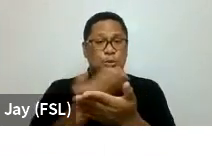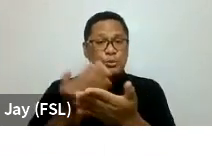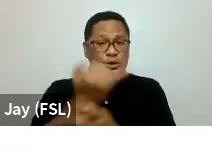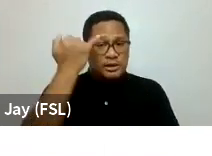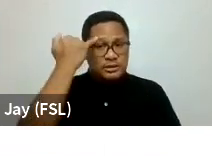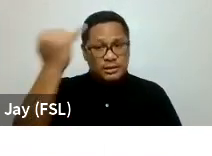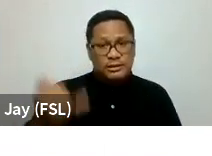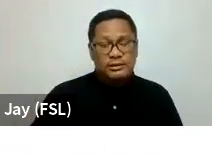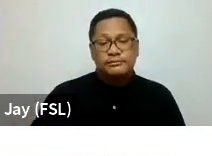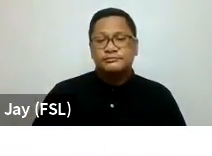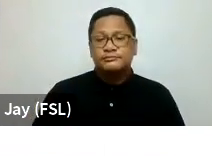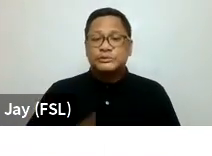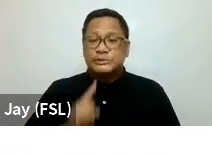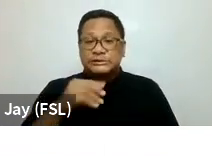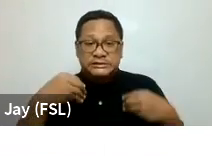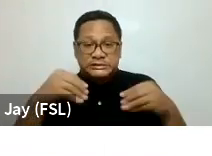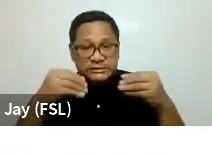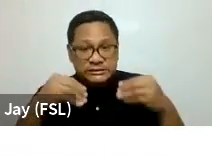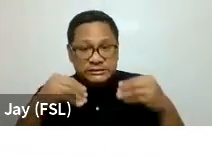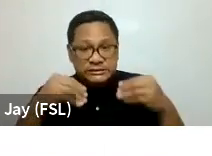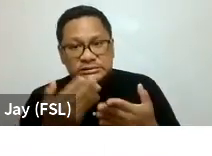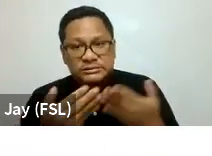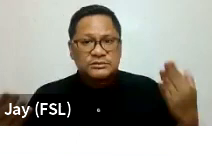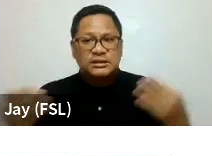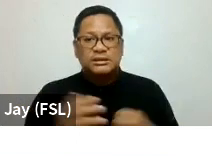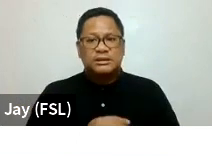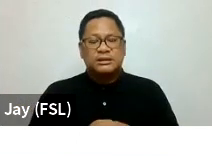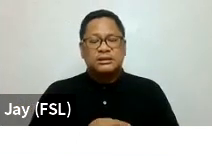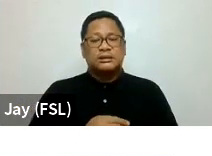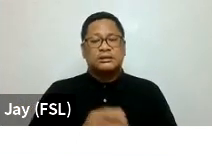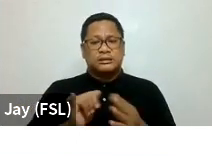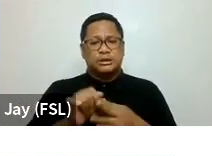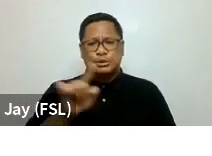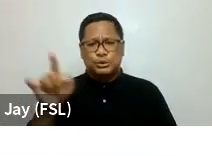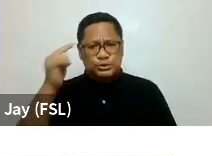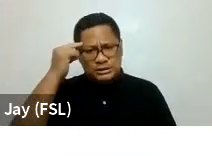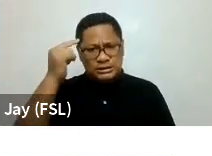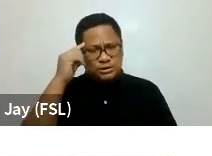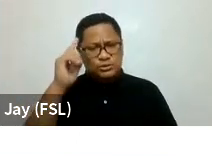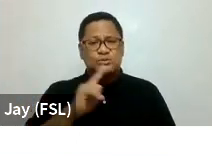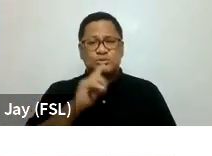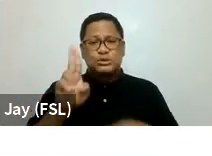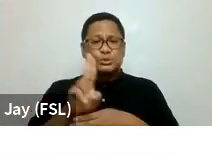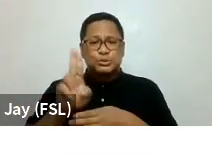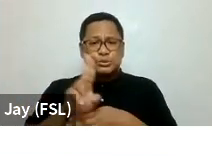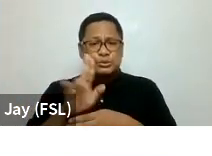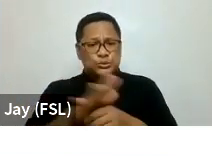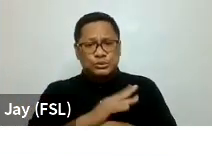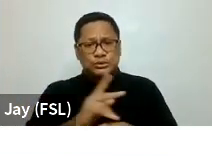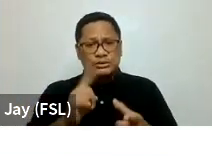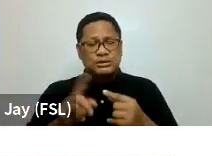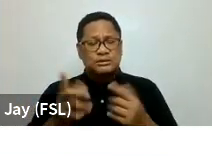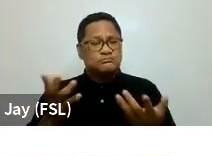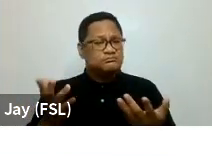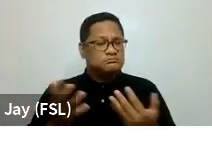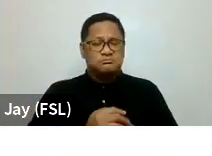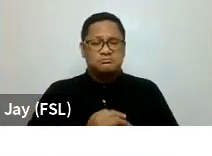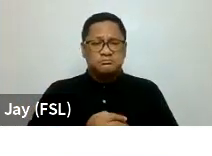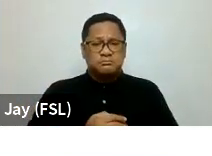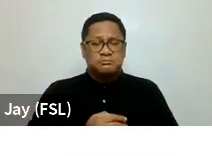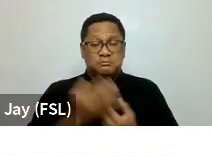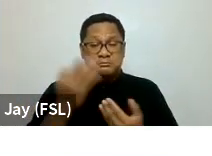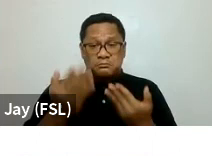eh? Selling something that you think is useful, something maybe, eh?